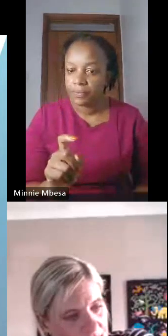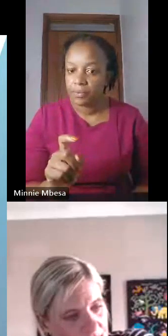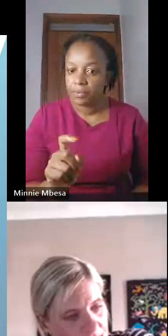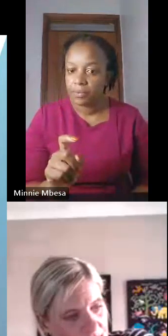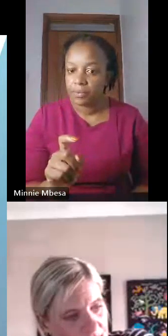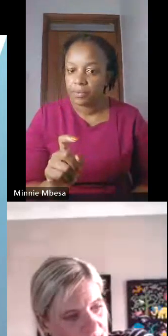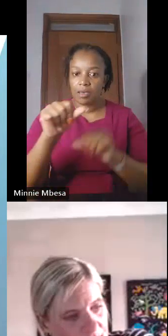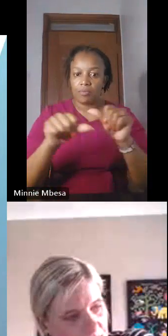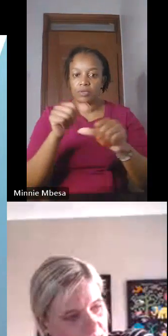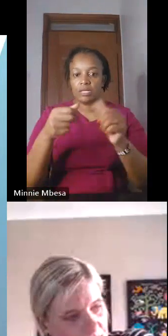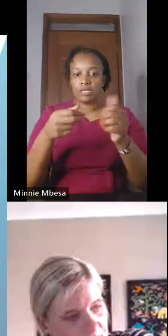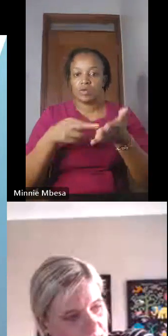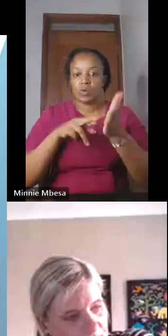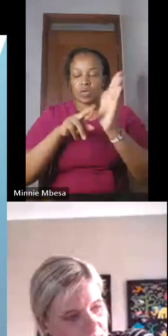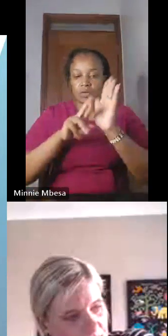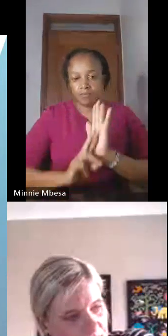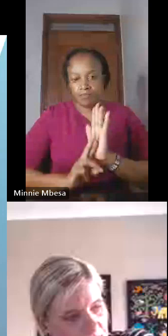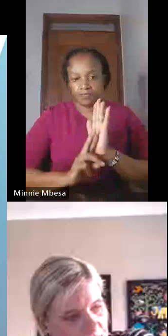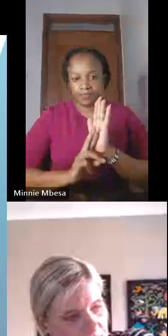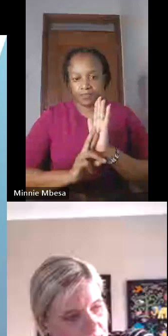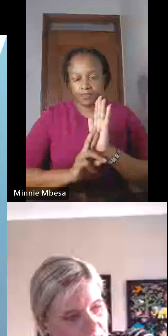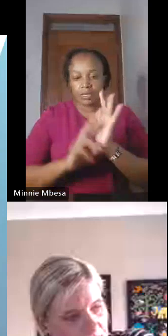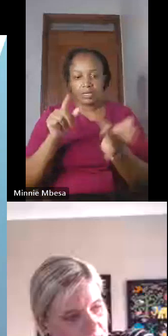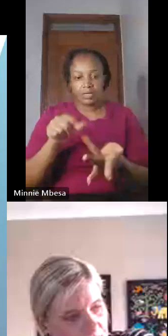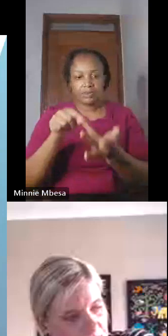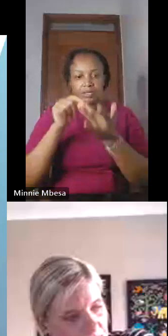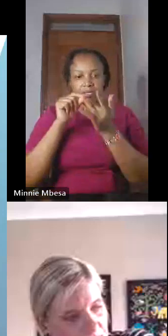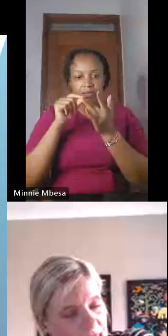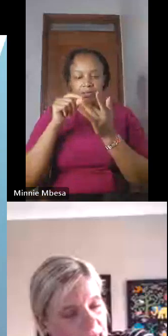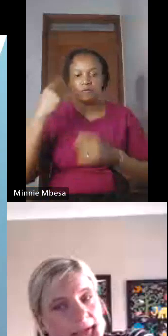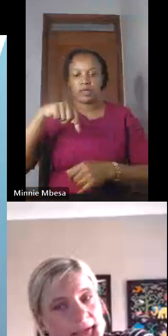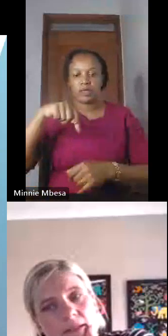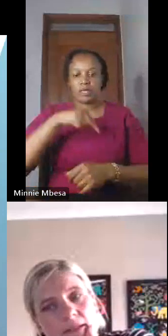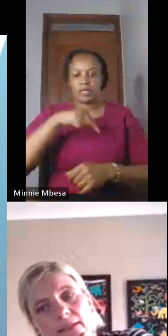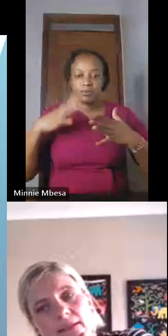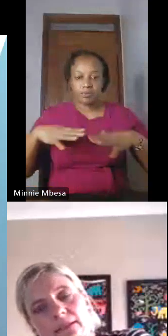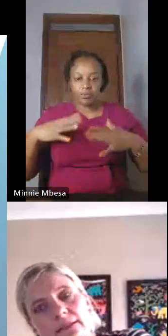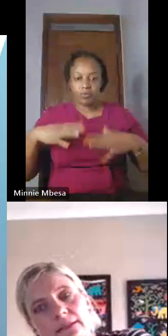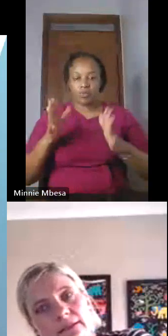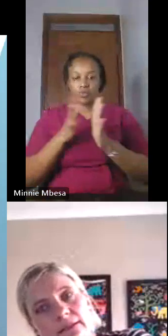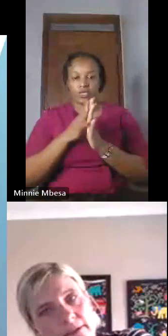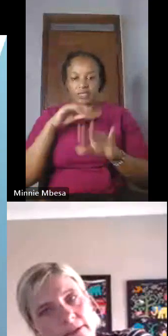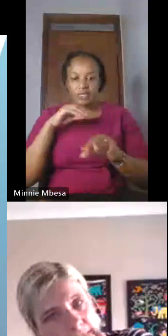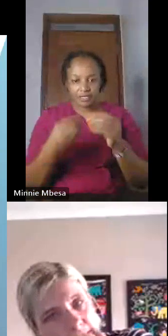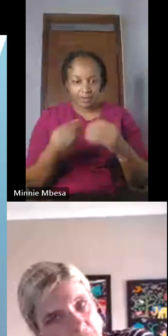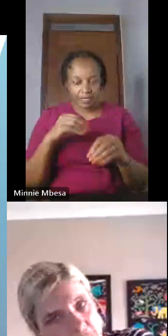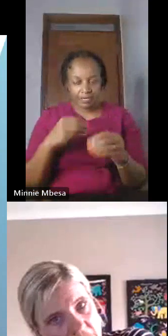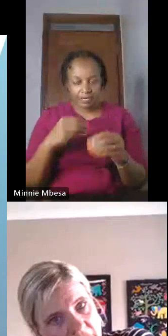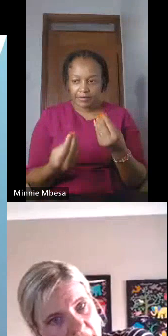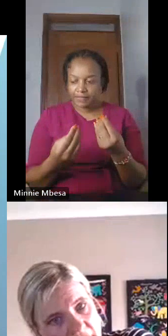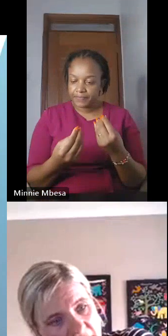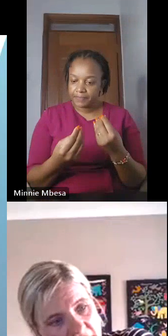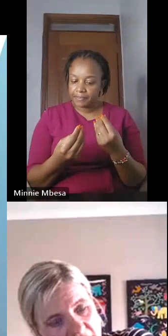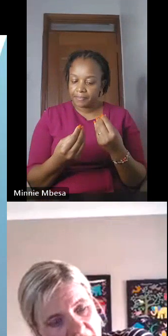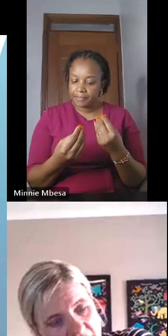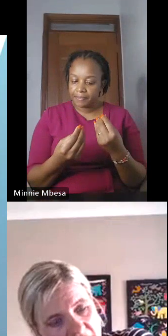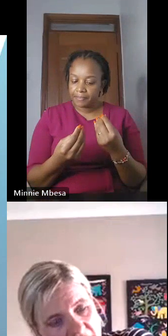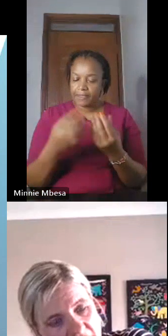requirements, more especially for us people living with disabilities. In Yes. terms of